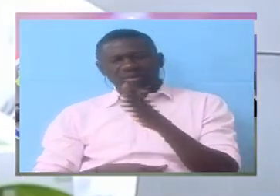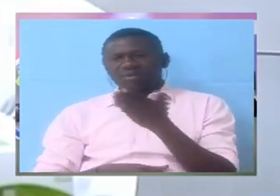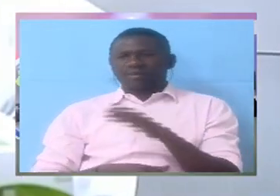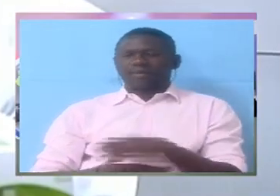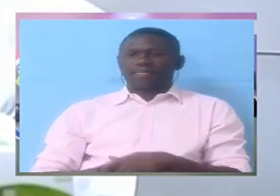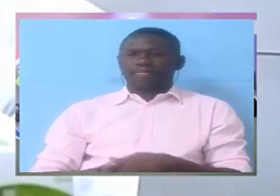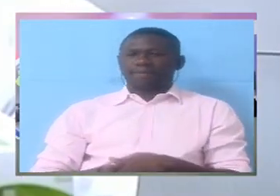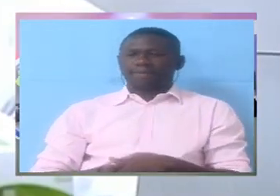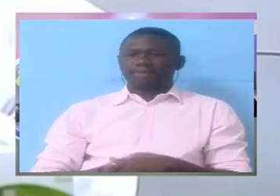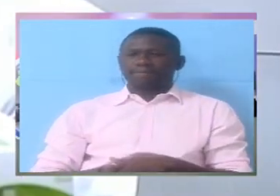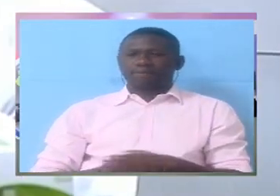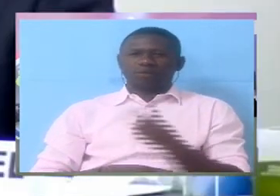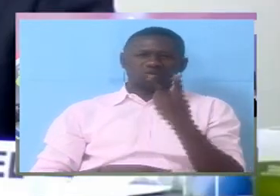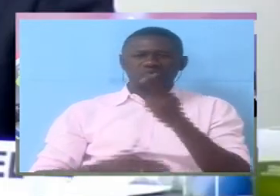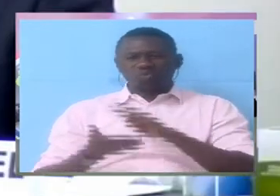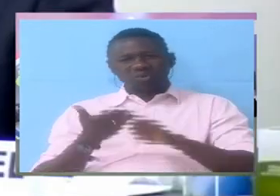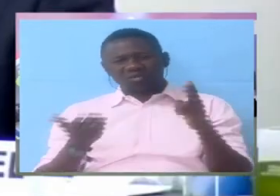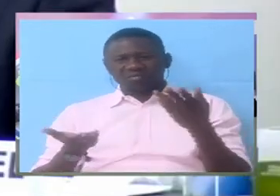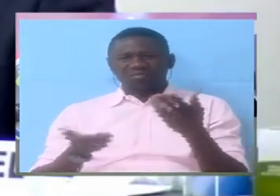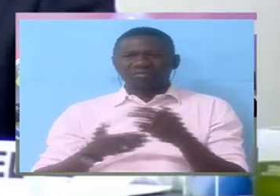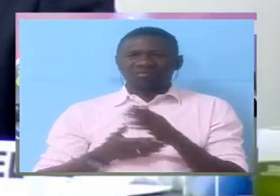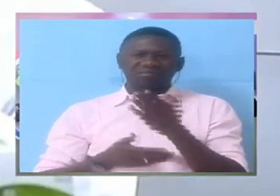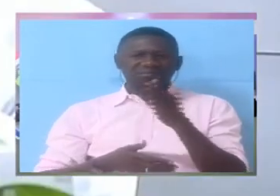Maybe. 2 weeks?